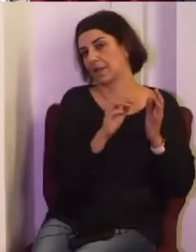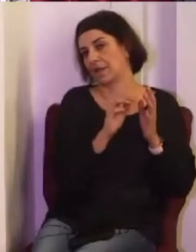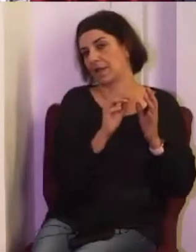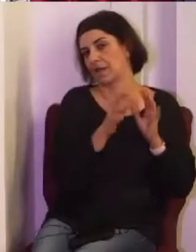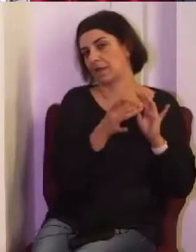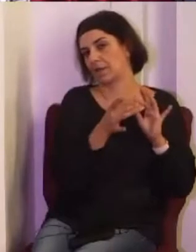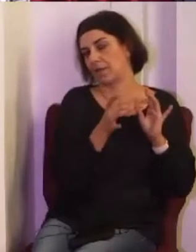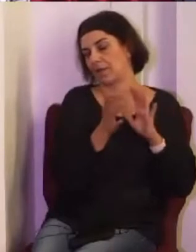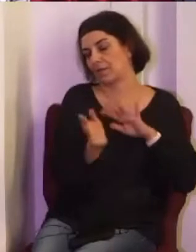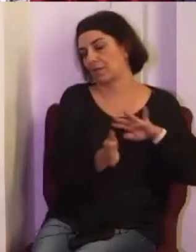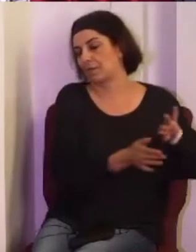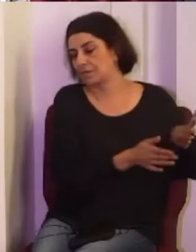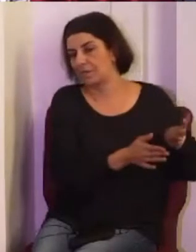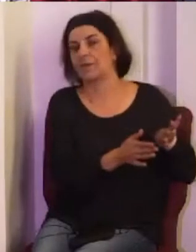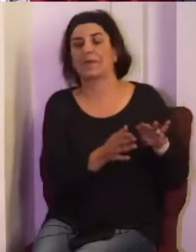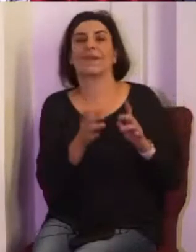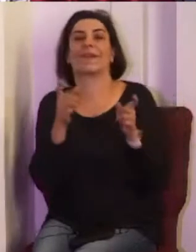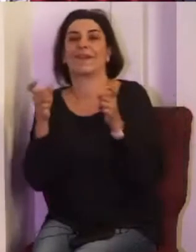you deal with that.